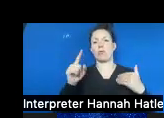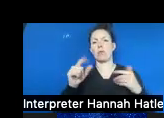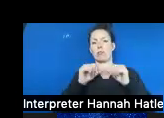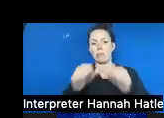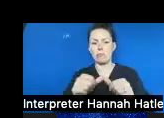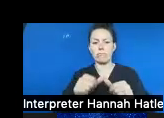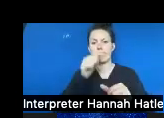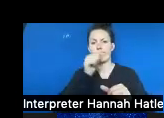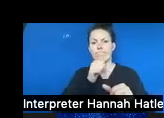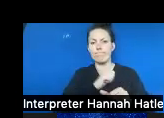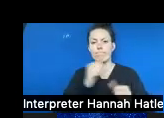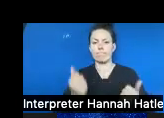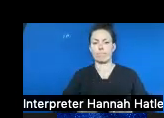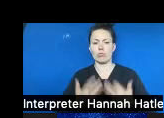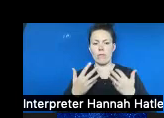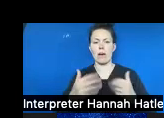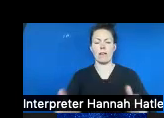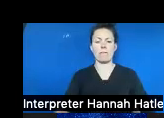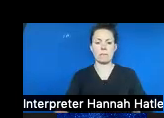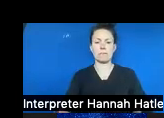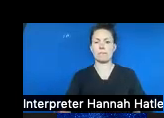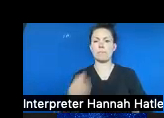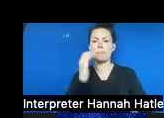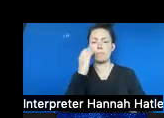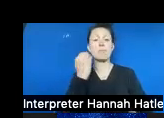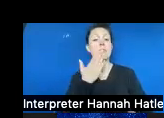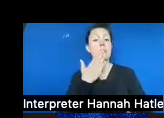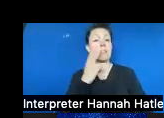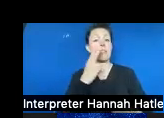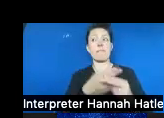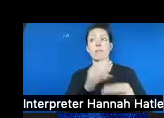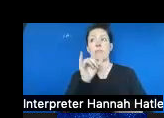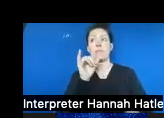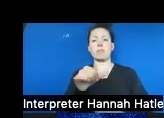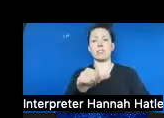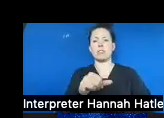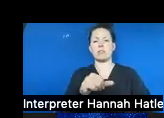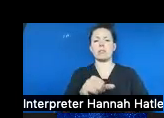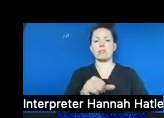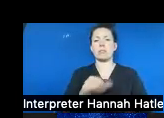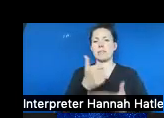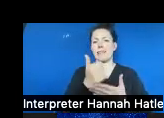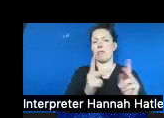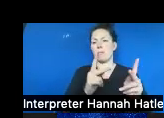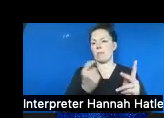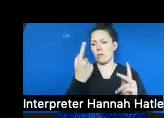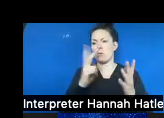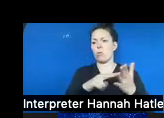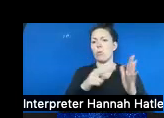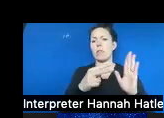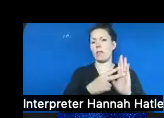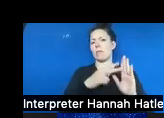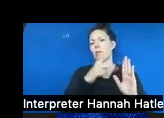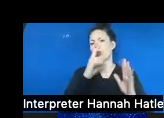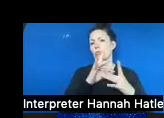Yeah, I think that makes sense. Thank you for bringing that up. That's a wonderful tip for folks to understand what that means and who it's associated